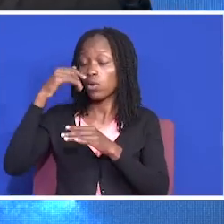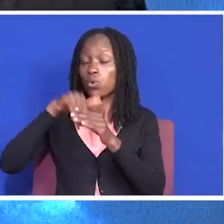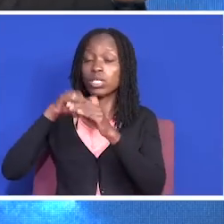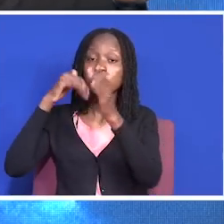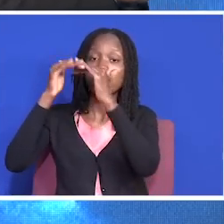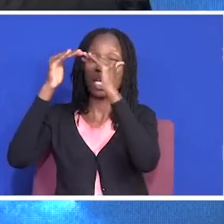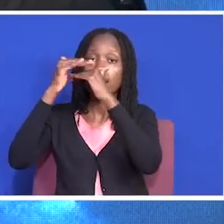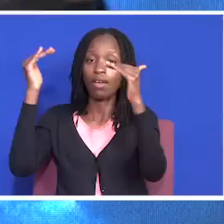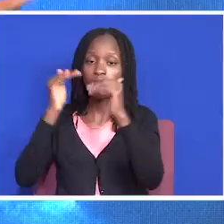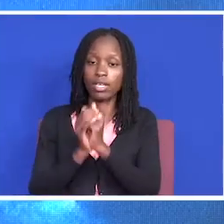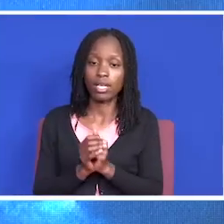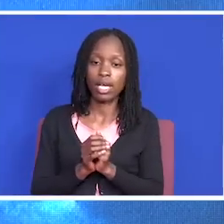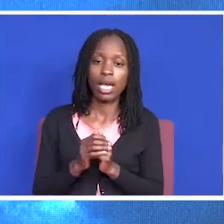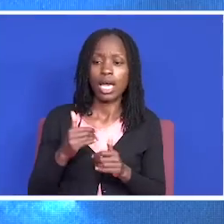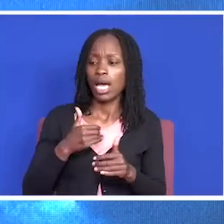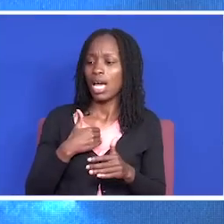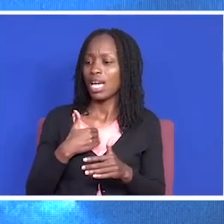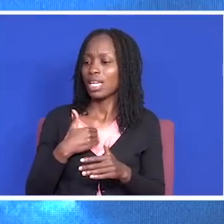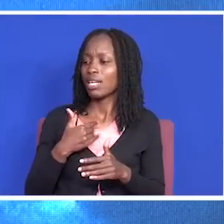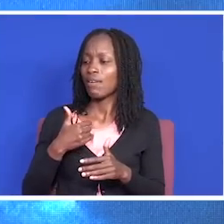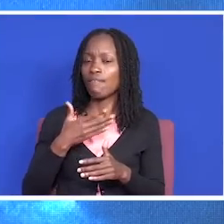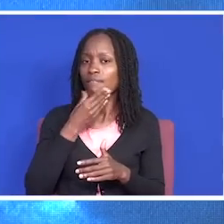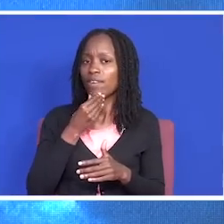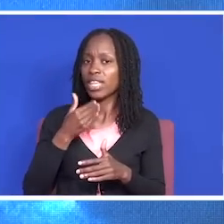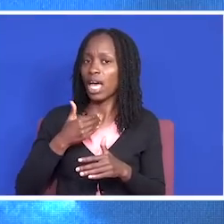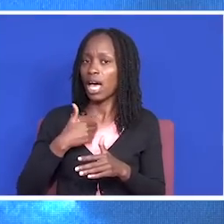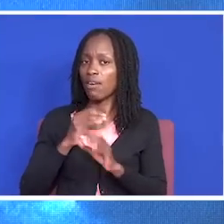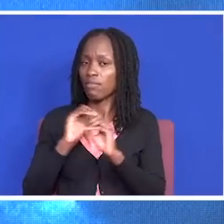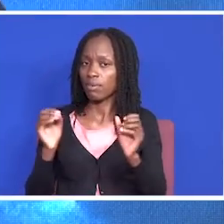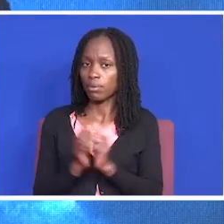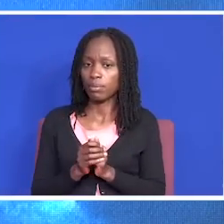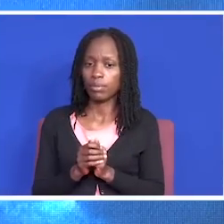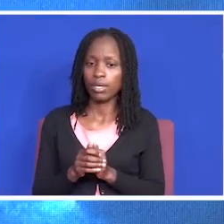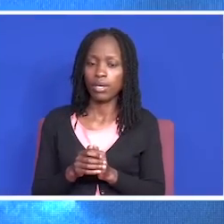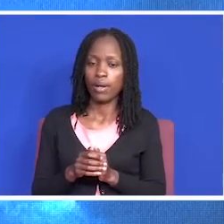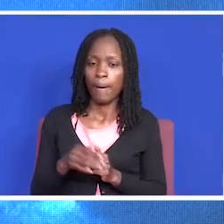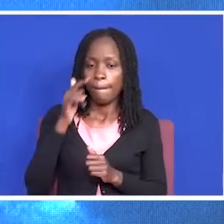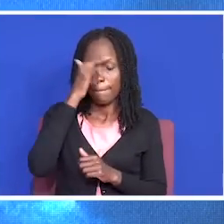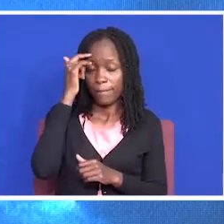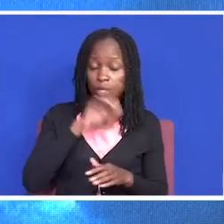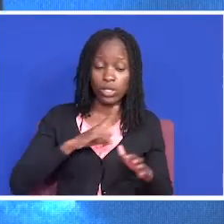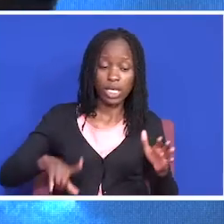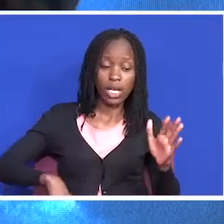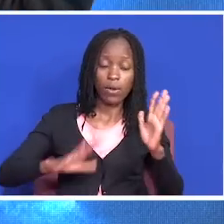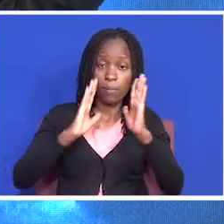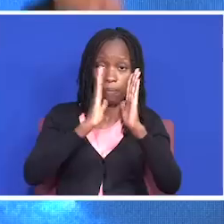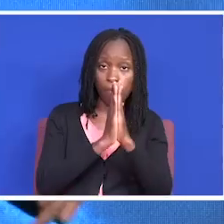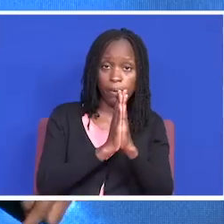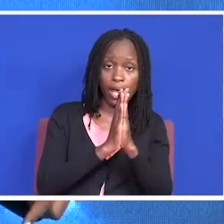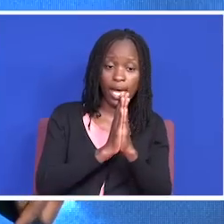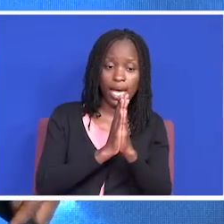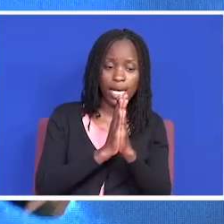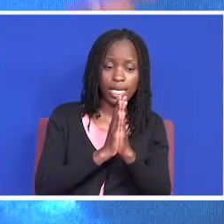heaven, and they have no father in their home? How do they, since the Lord's Prayer assumes you have another